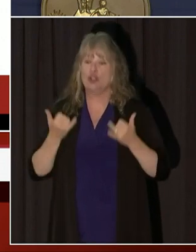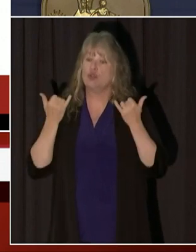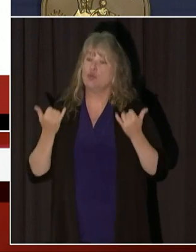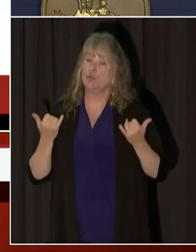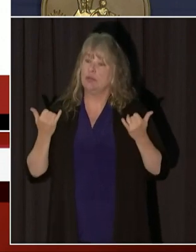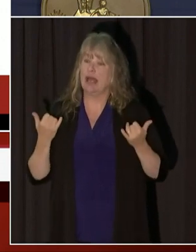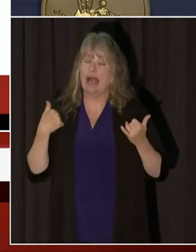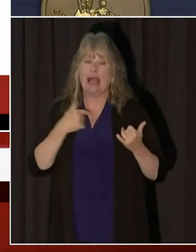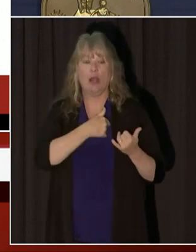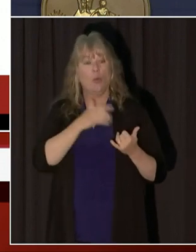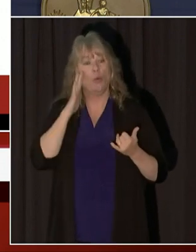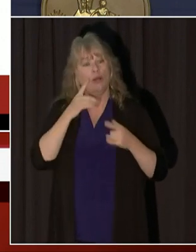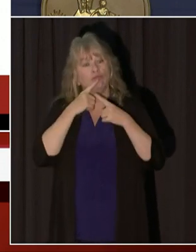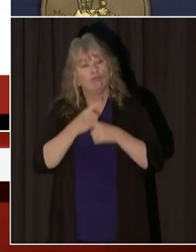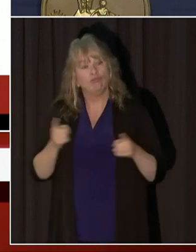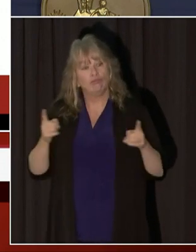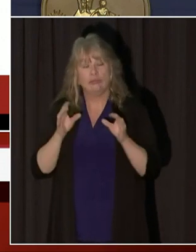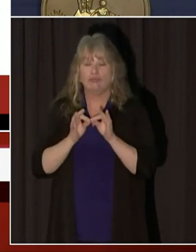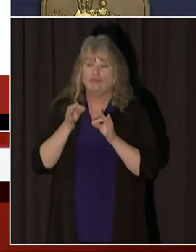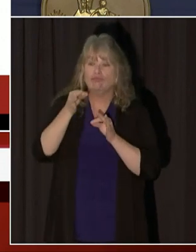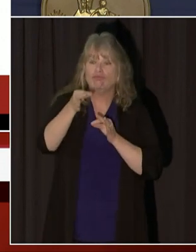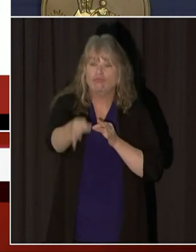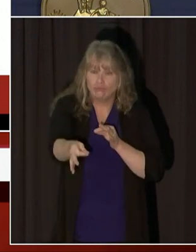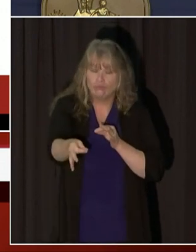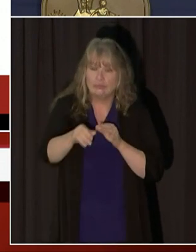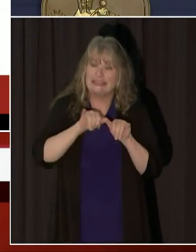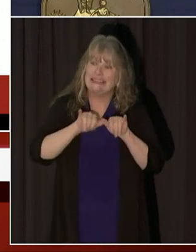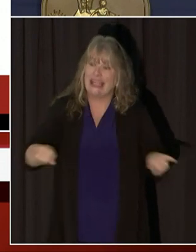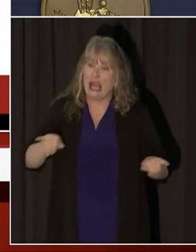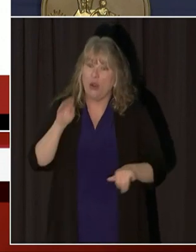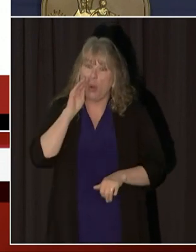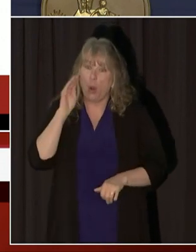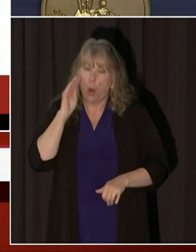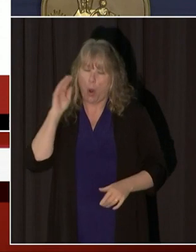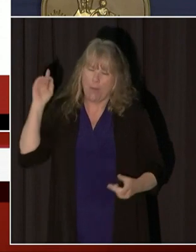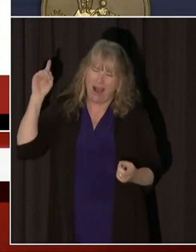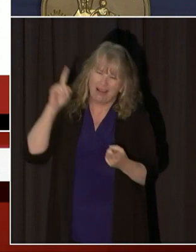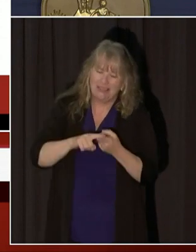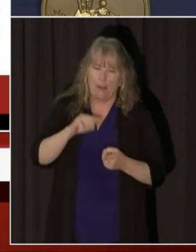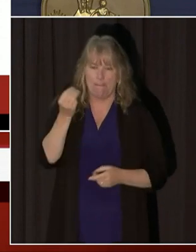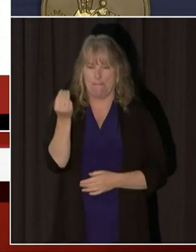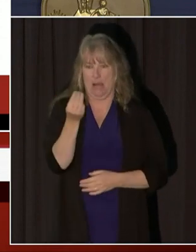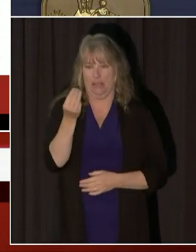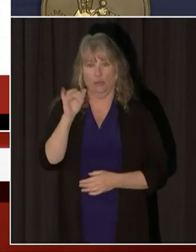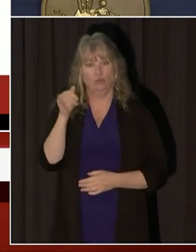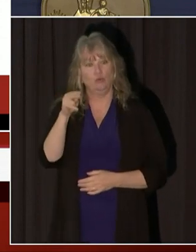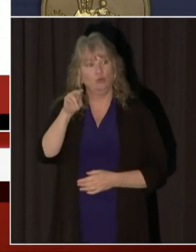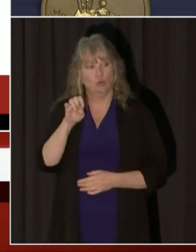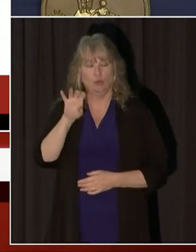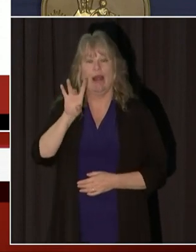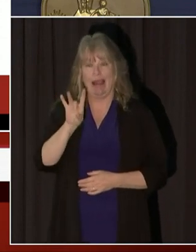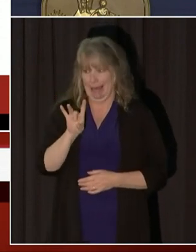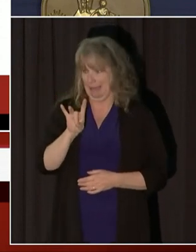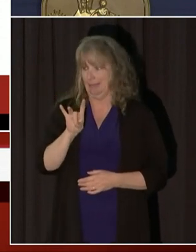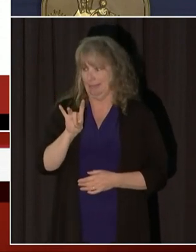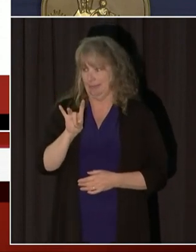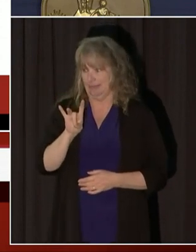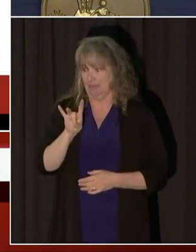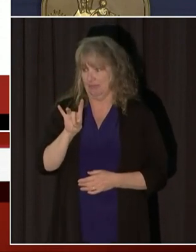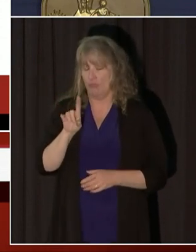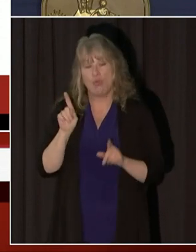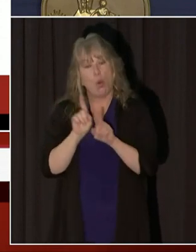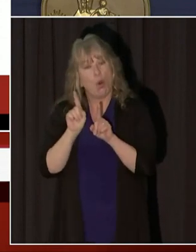extend the district stay-at-home order through Monday, June the 8th. And I should